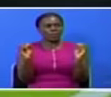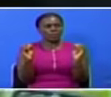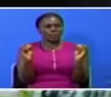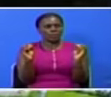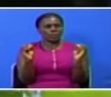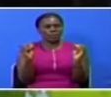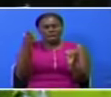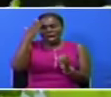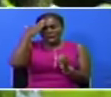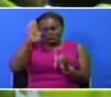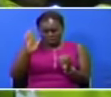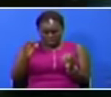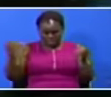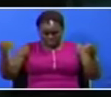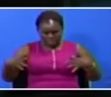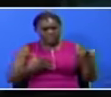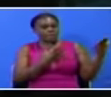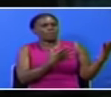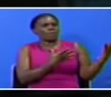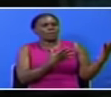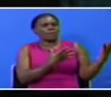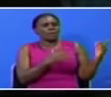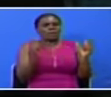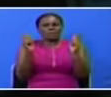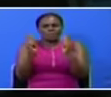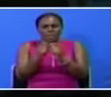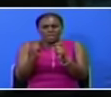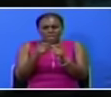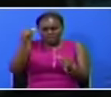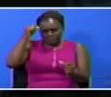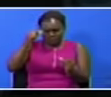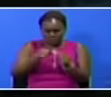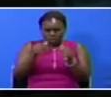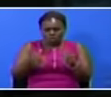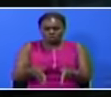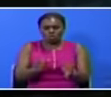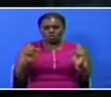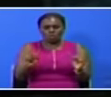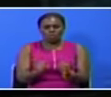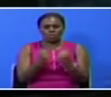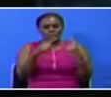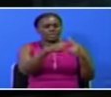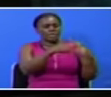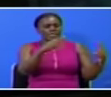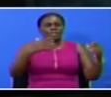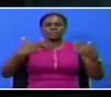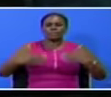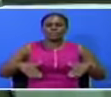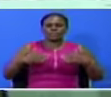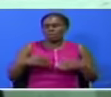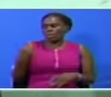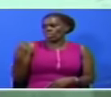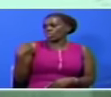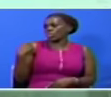Familiar sight on Kenyan roads. Scenes that trigger painful memories of road accidents that snuffed out Kenyan lives. The most